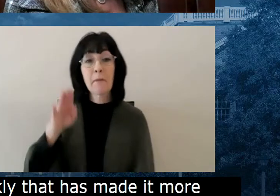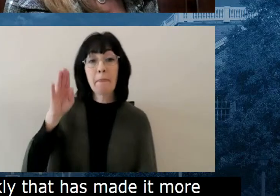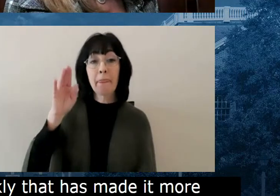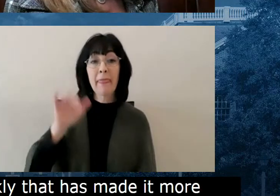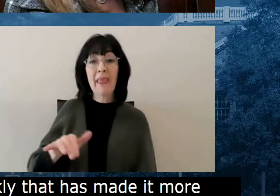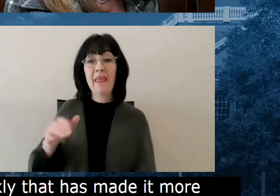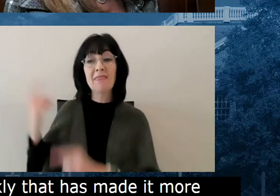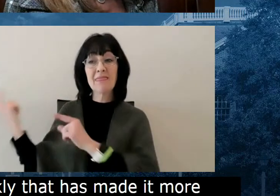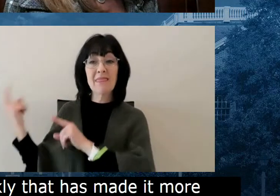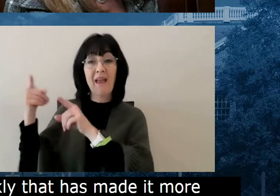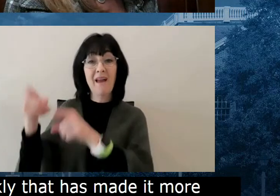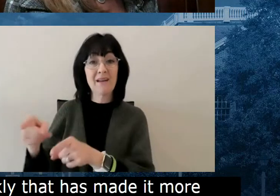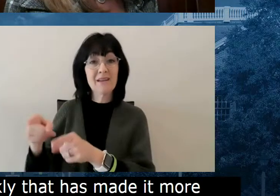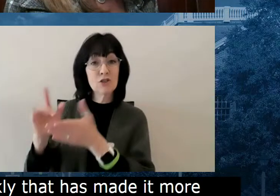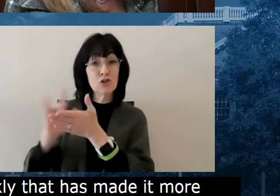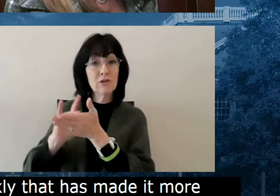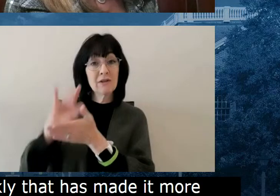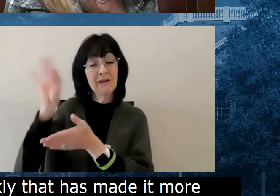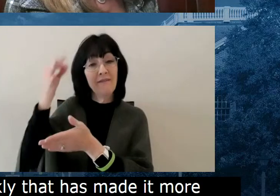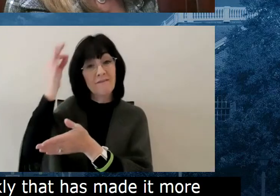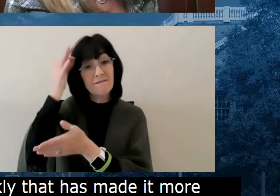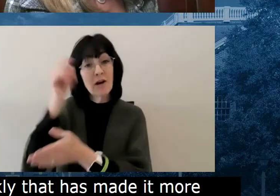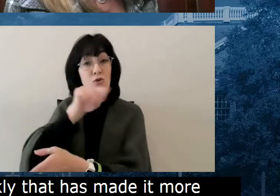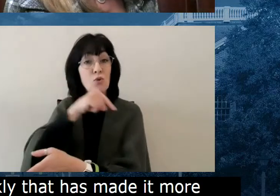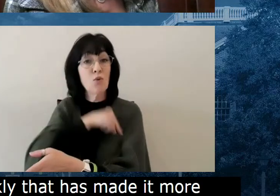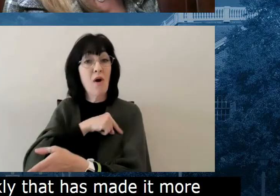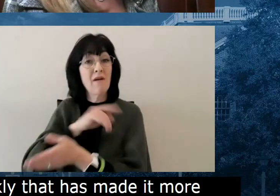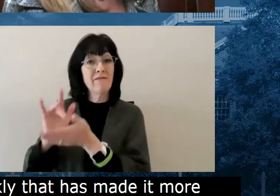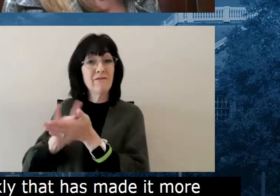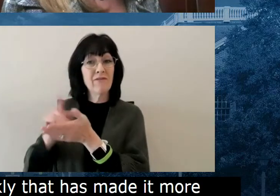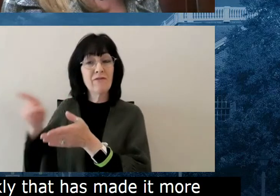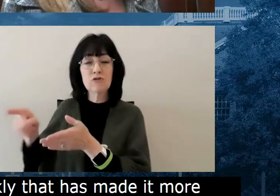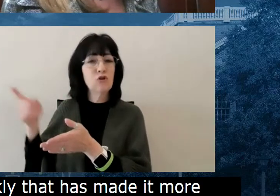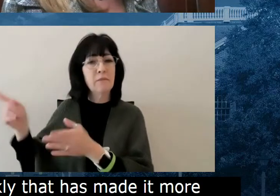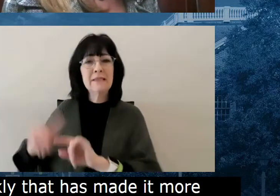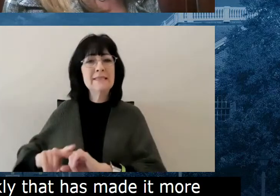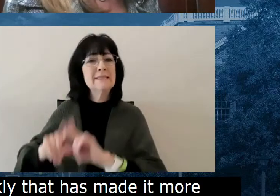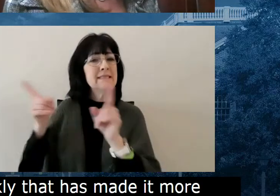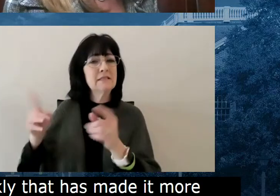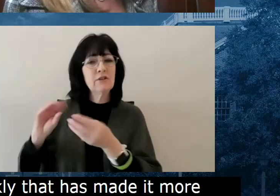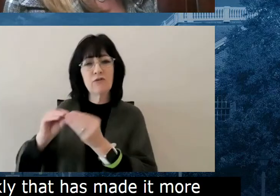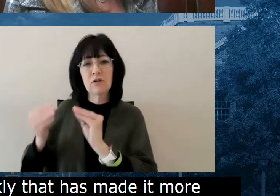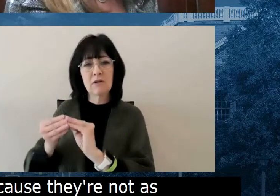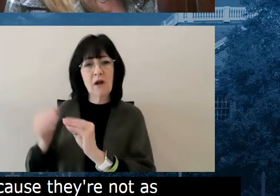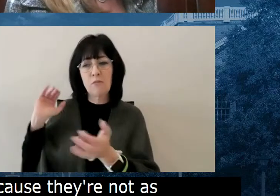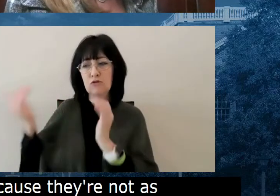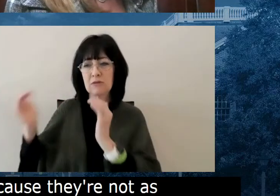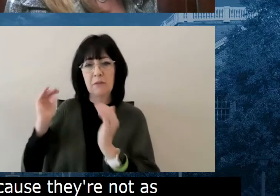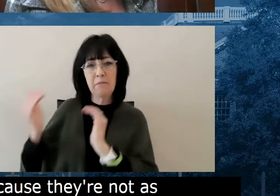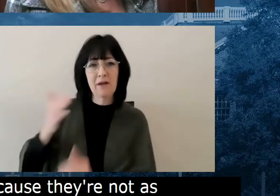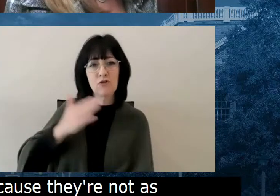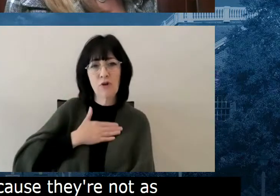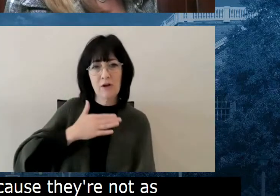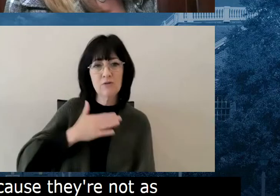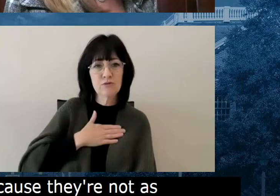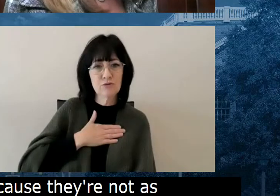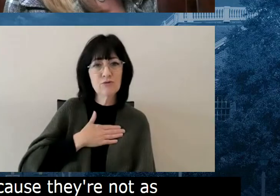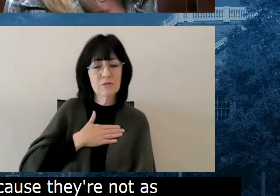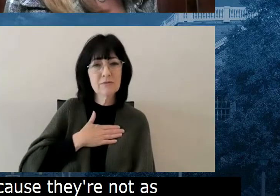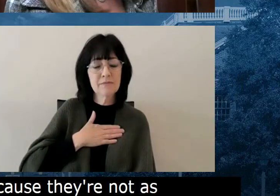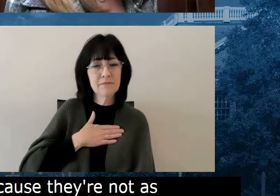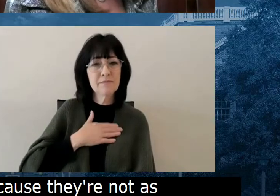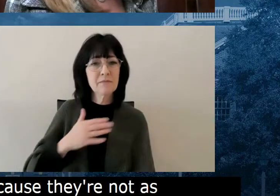equity goals because their numbers they're not as intentional as we are, and their numbers are not as